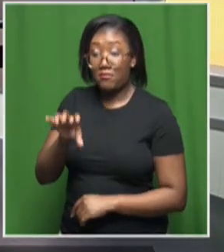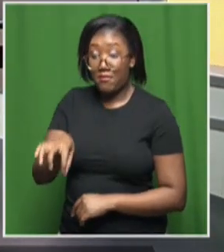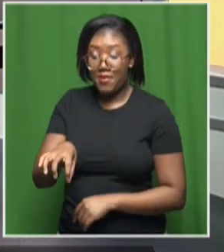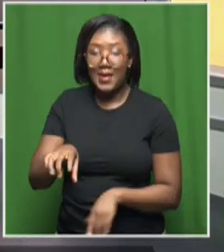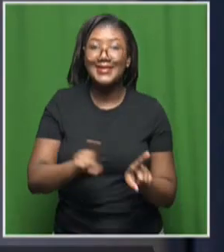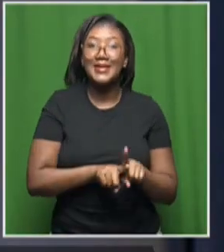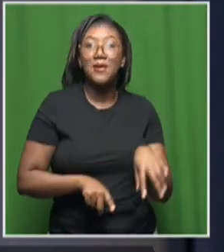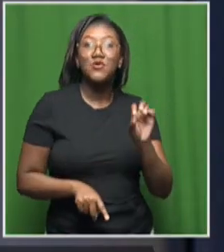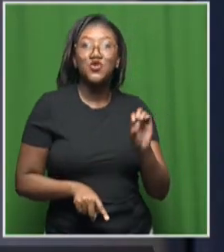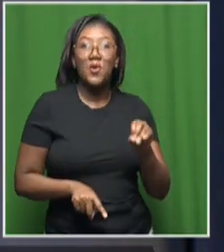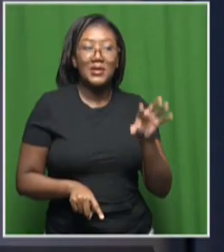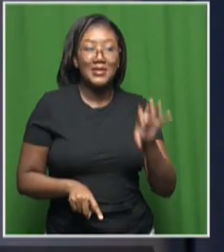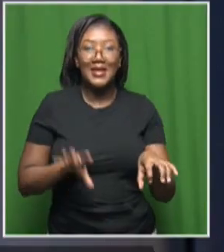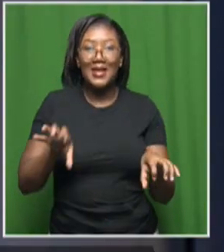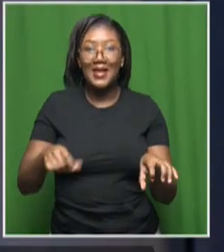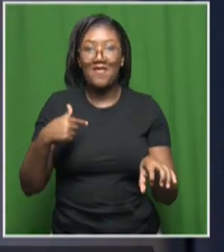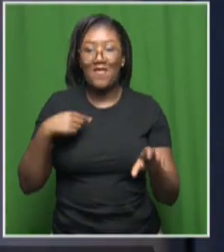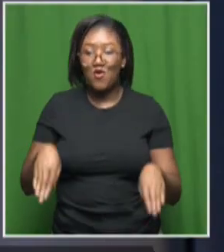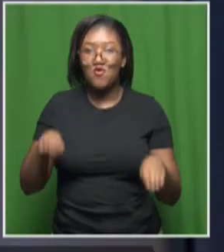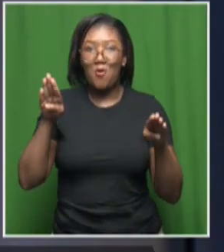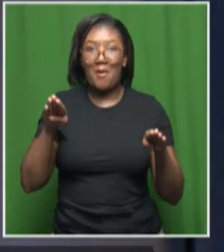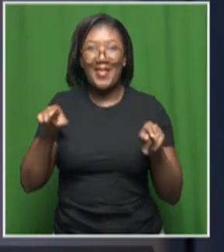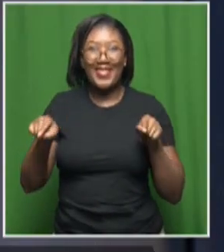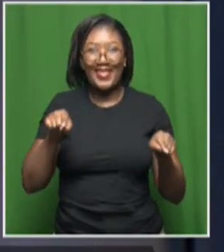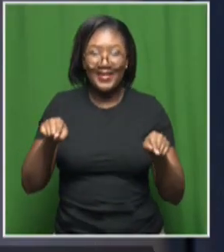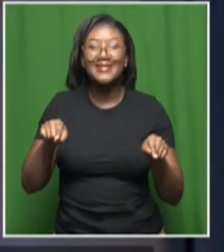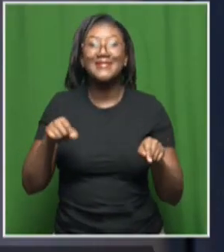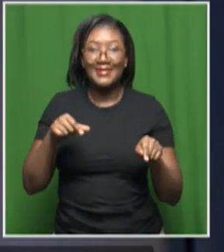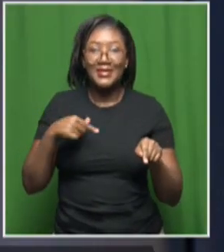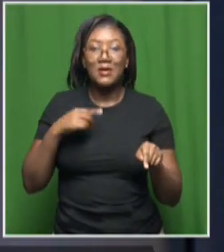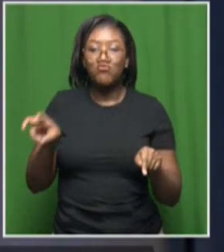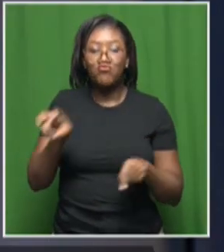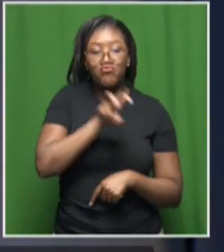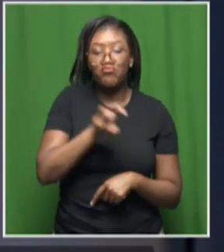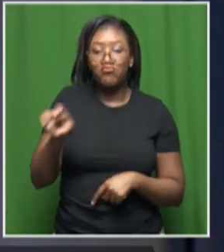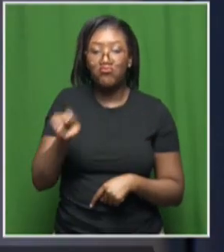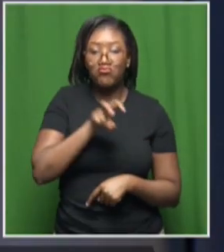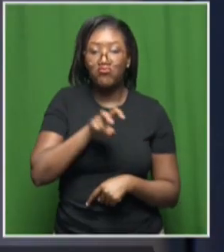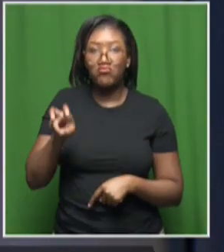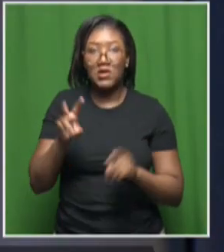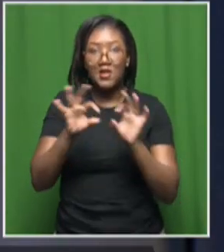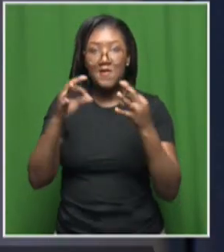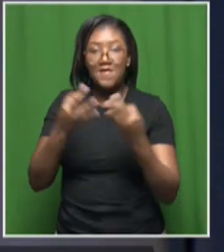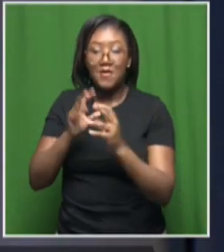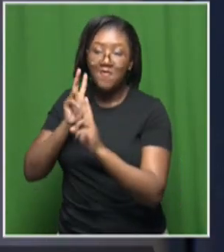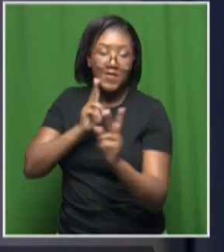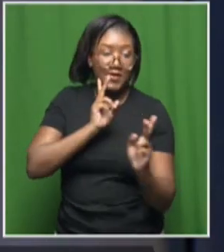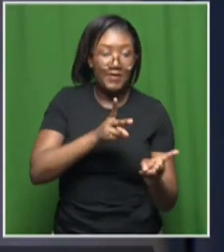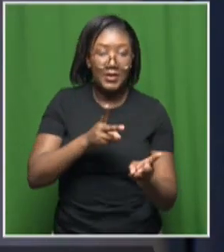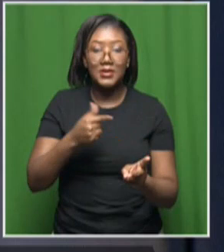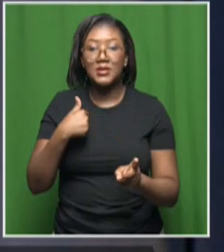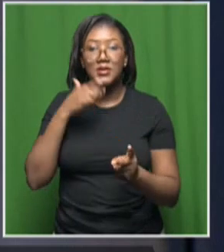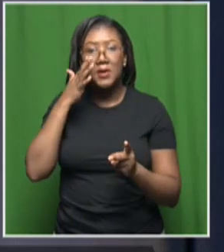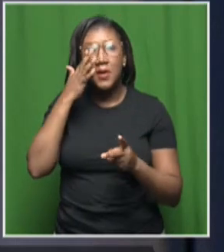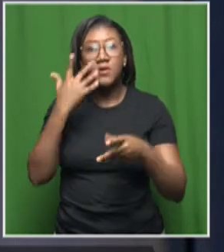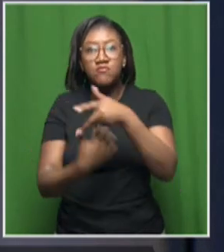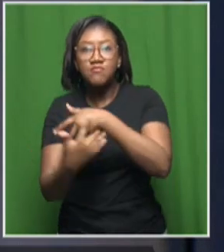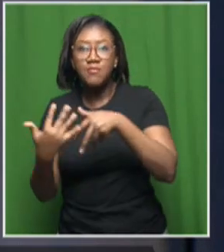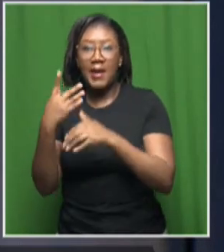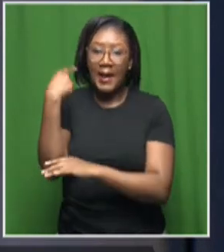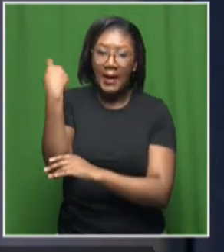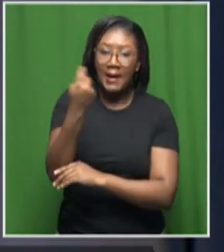but also spent time in Nongoma. And, you know, you kind of get this sort of secular existence,